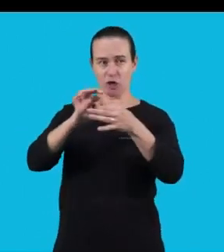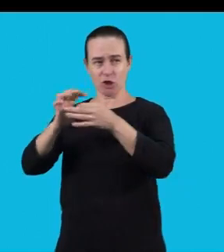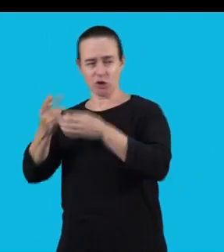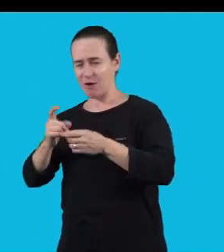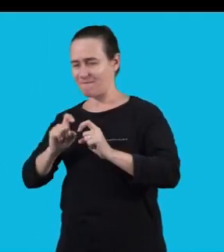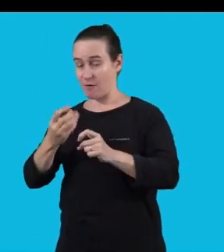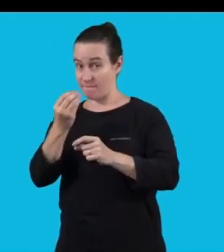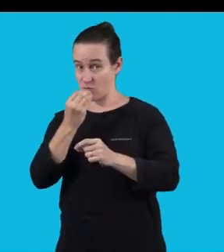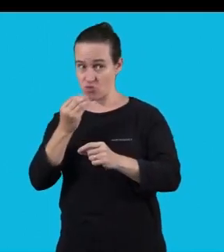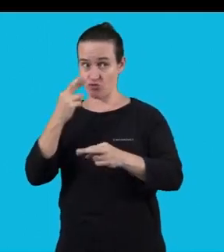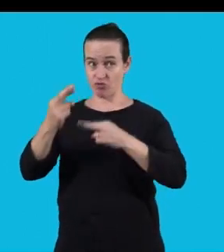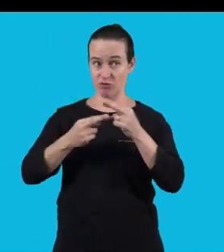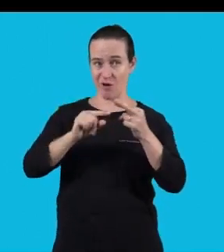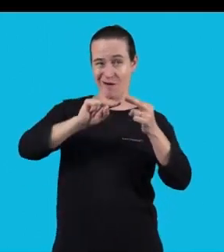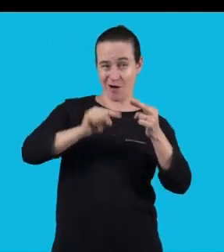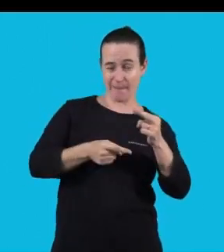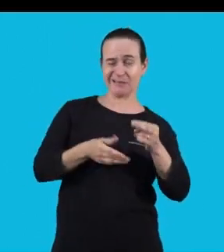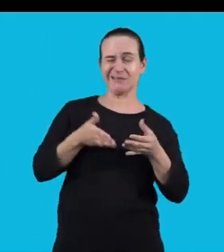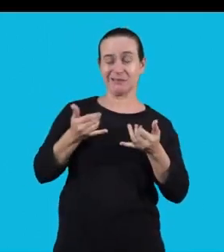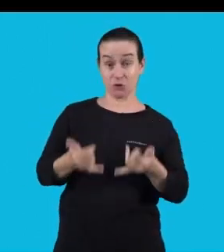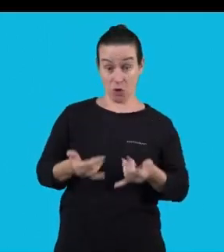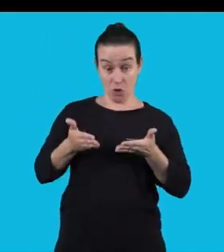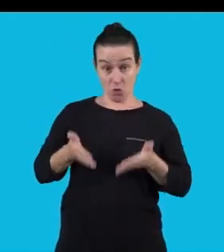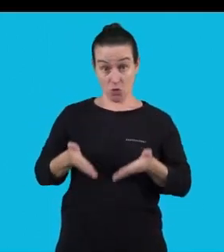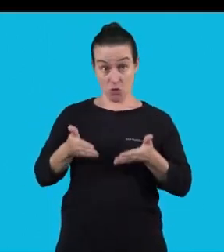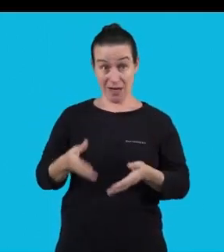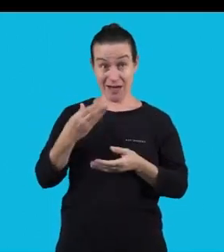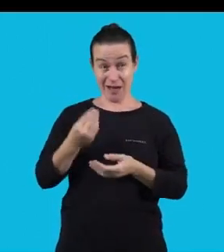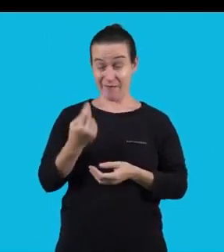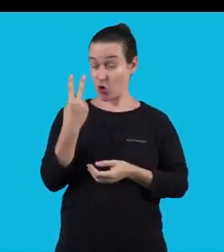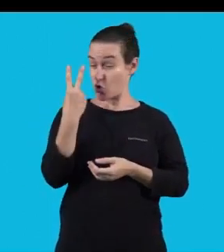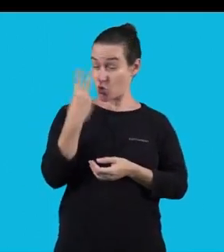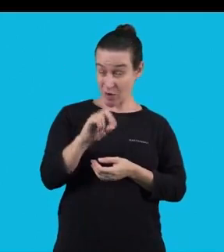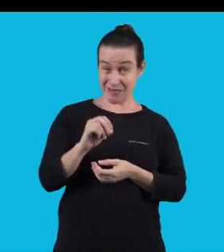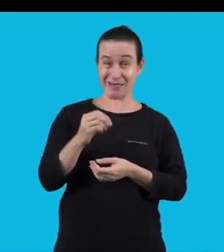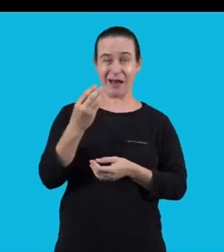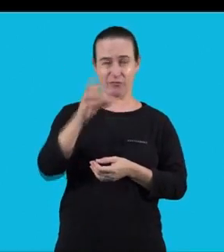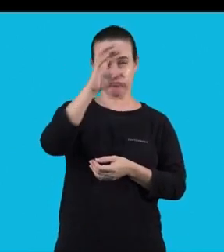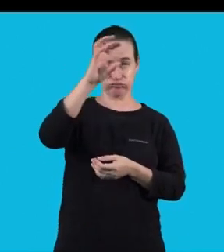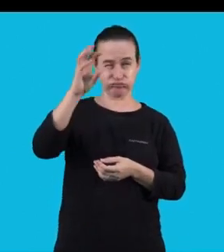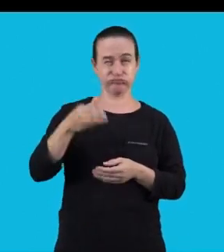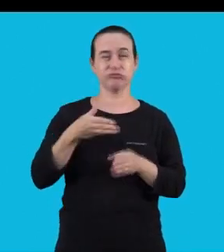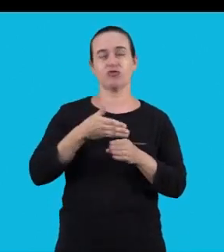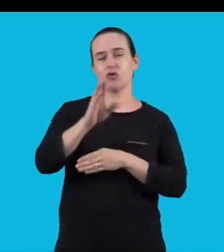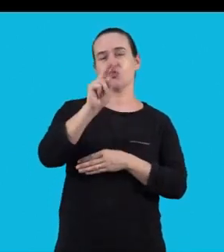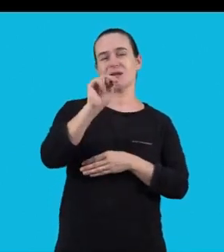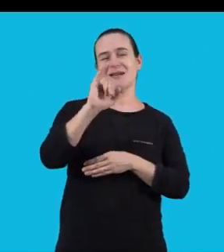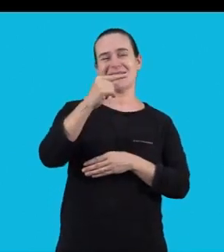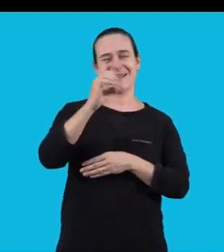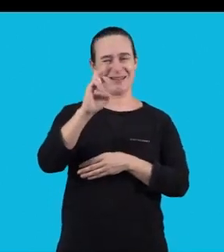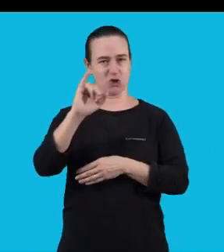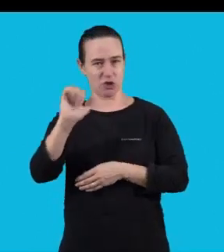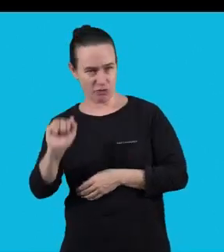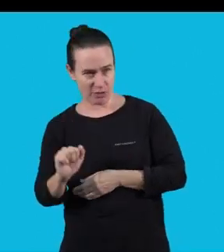restaurants, comma, which today has 20 outlets across Nigeria. So we know double commas